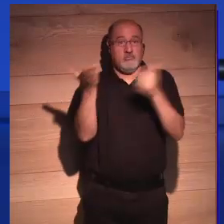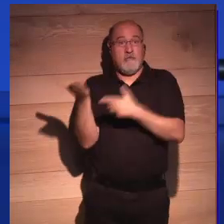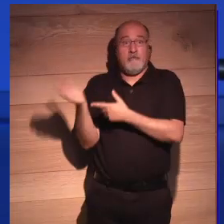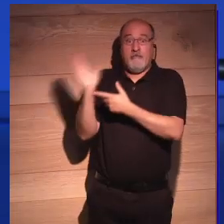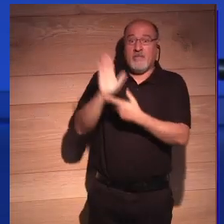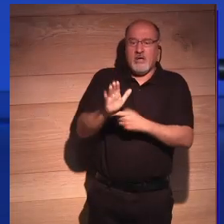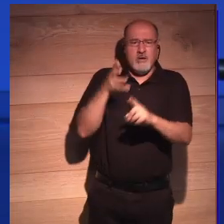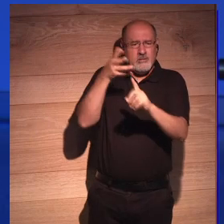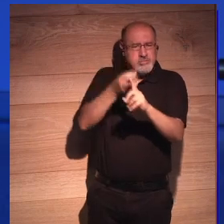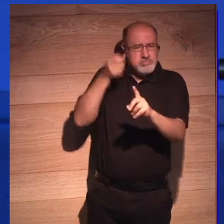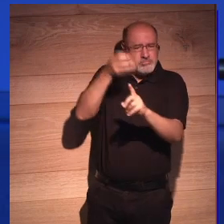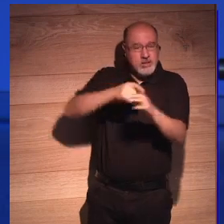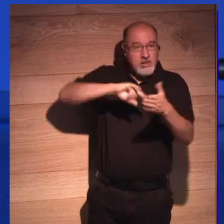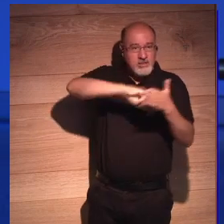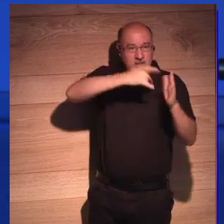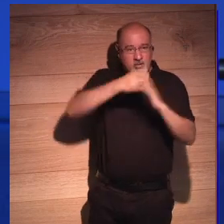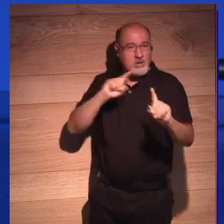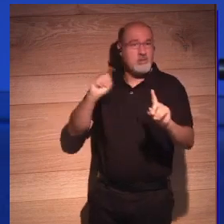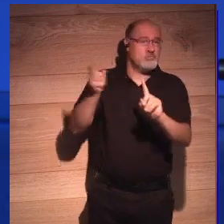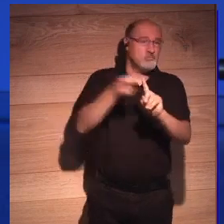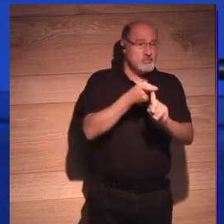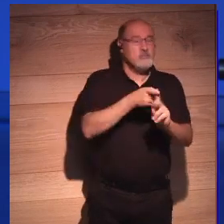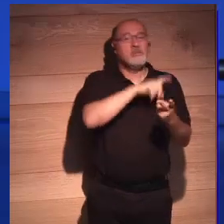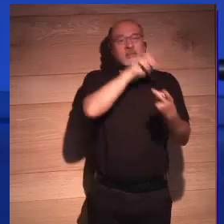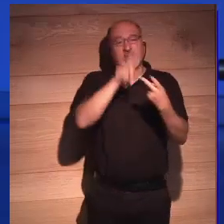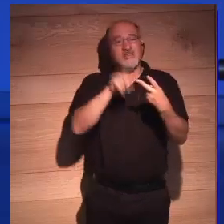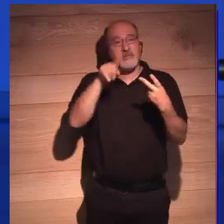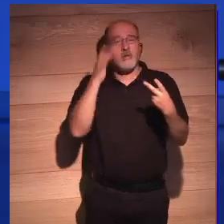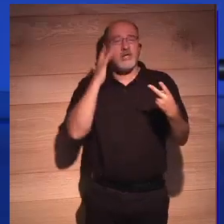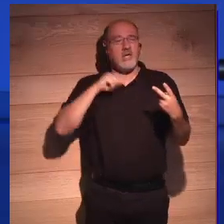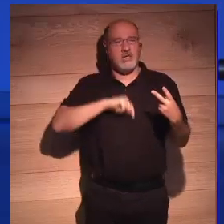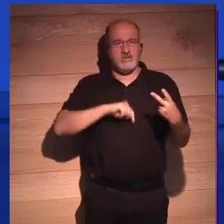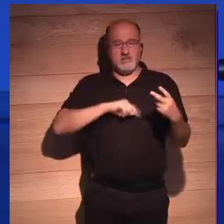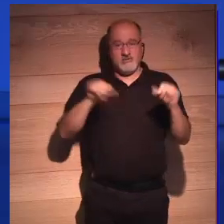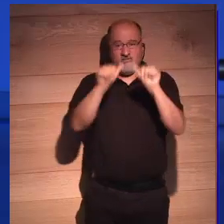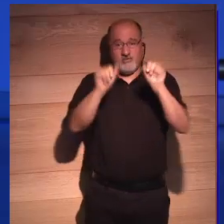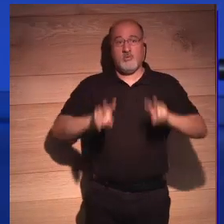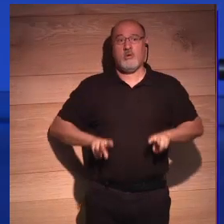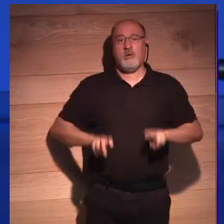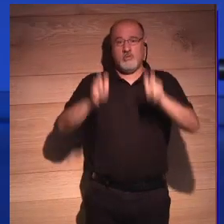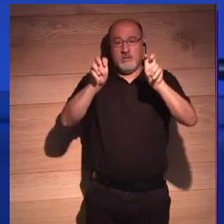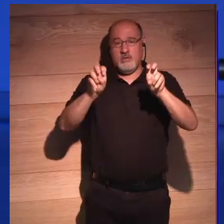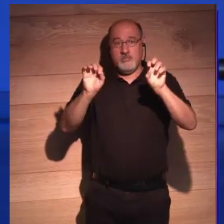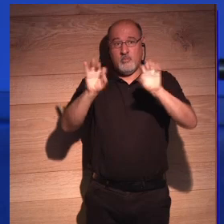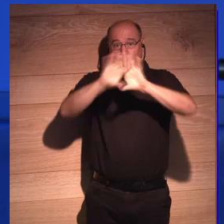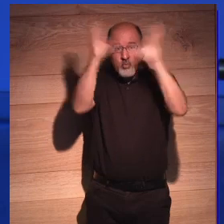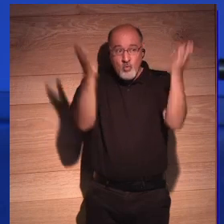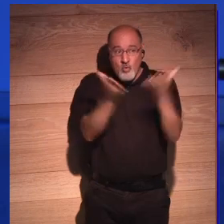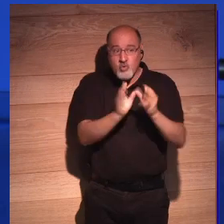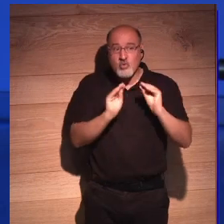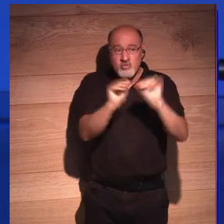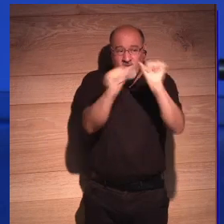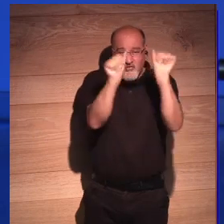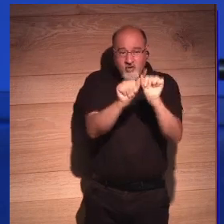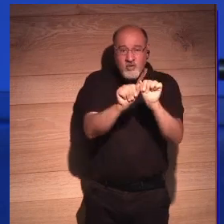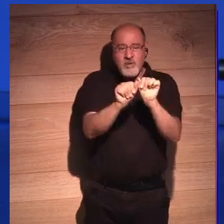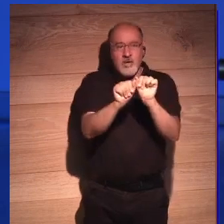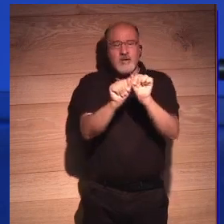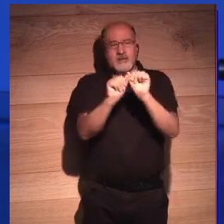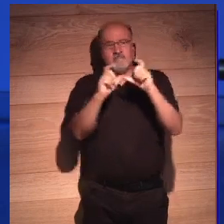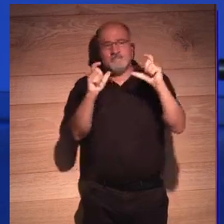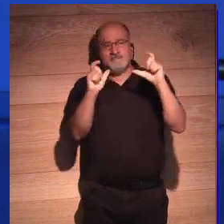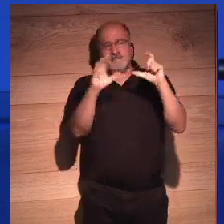that has not just technological challenges, but also ethical ones. It's a new way of